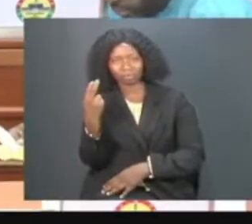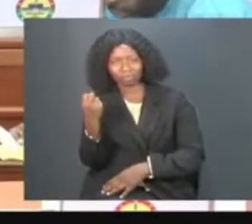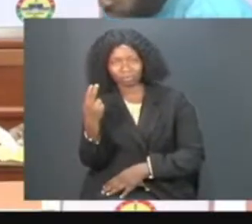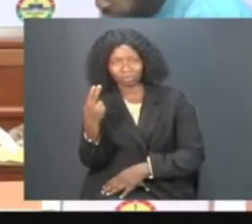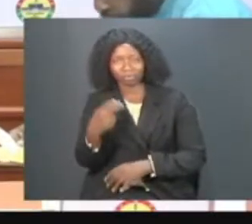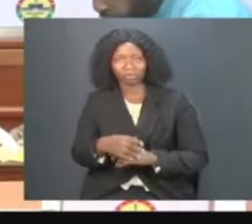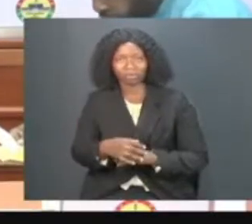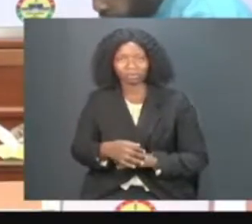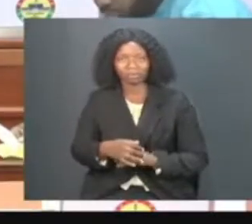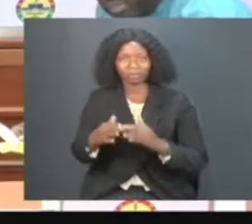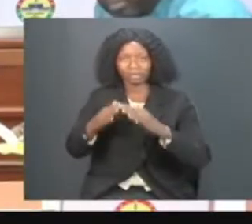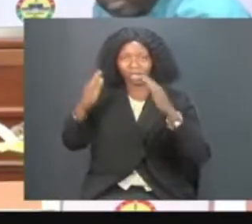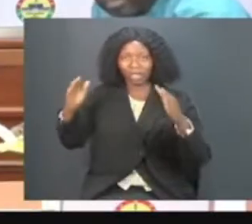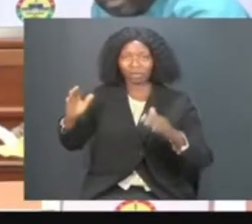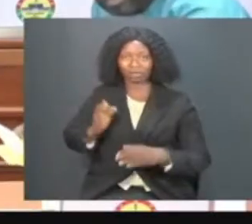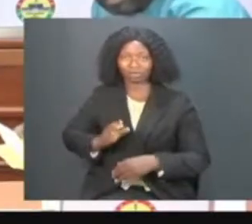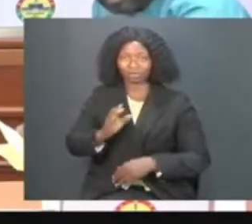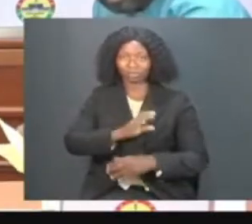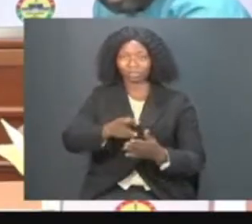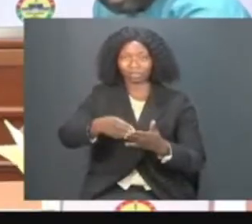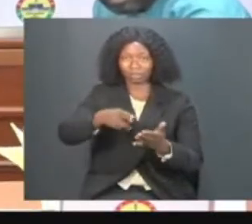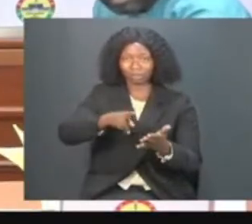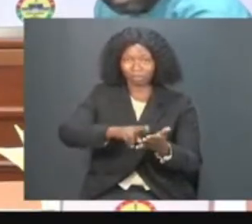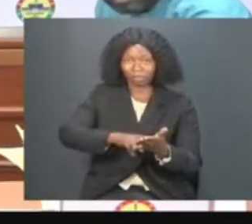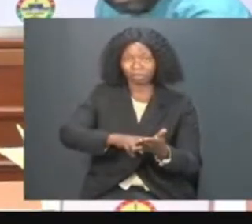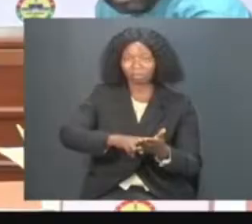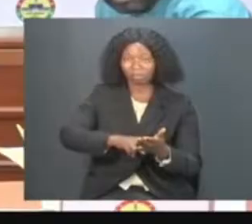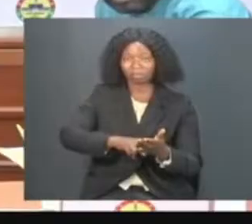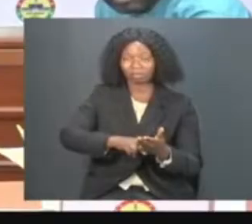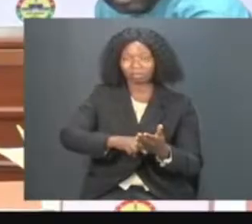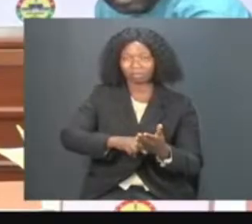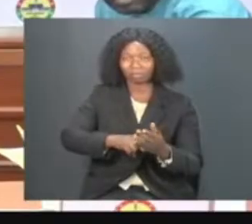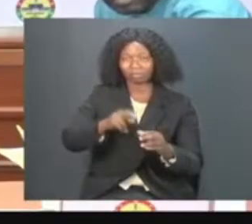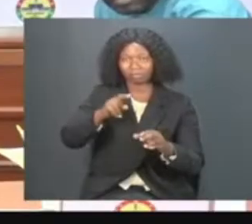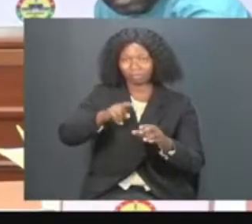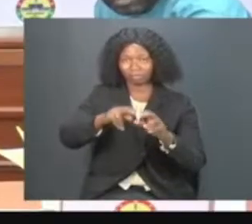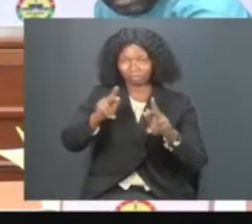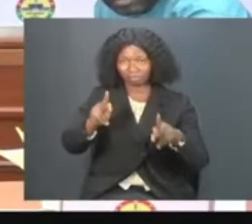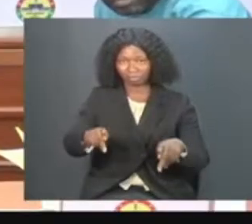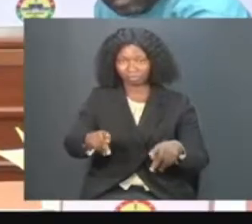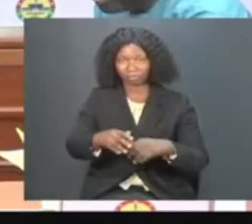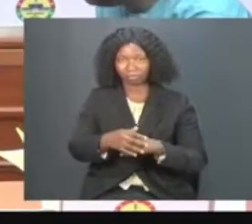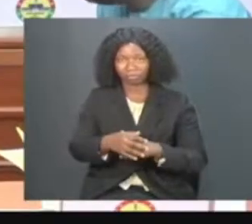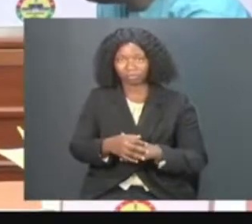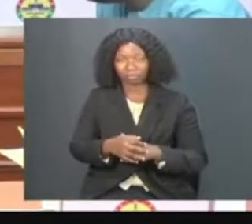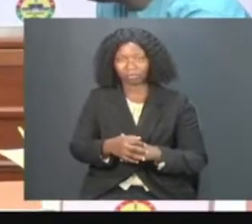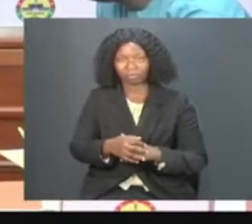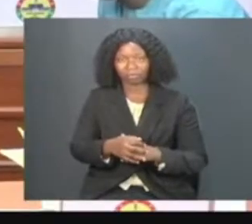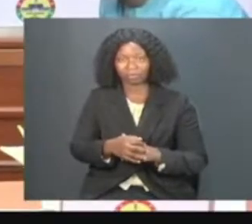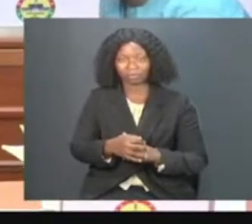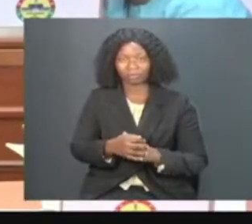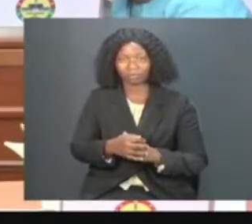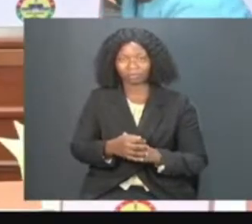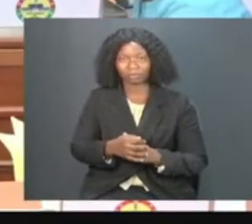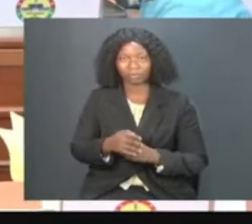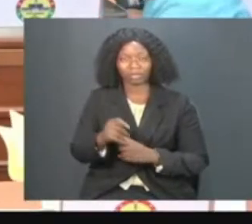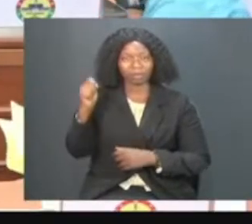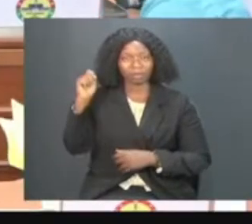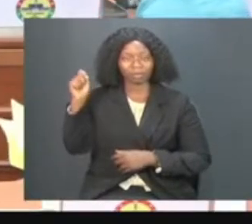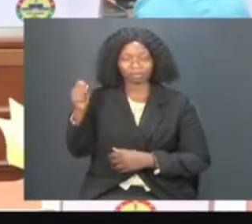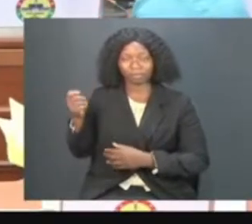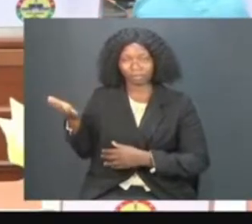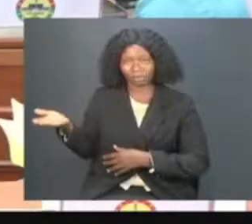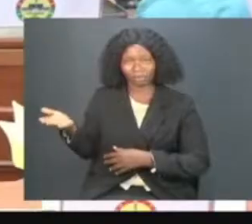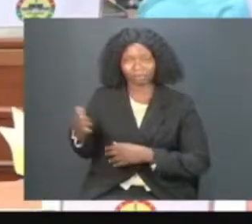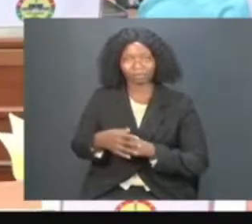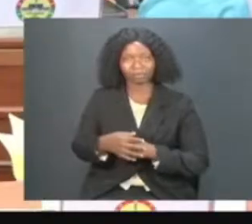the House Committee report, the chair of the House Committee, the respected Whip, is also here.